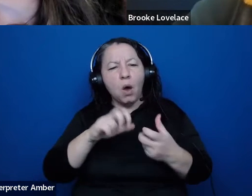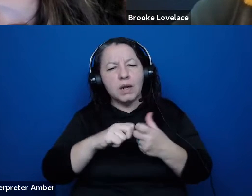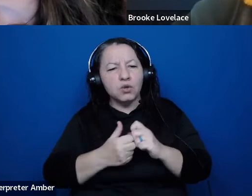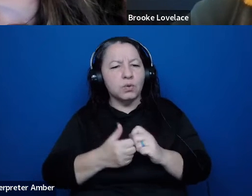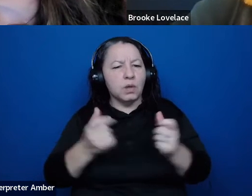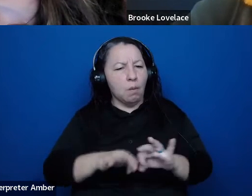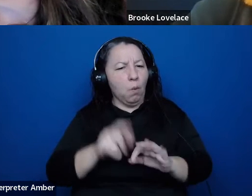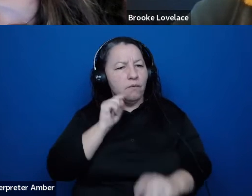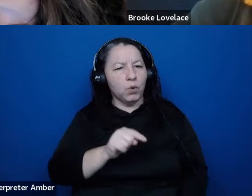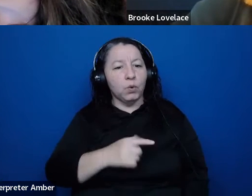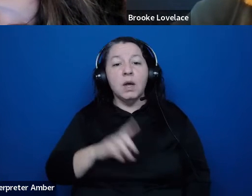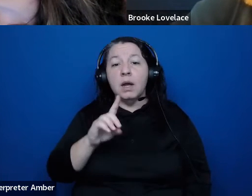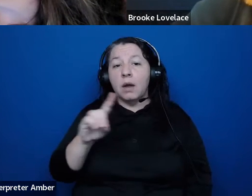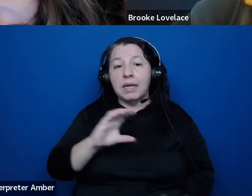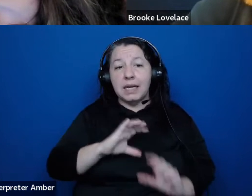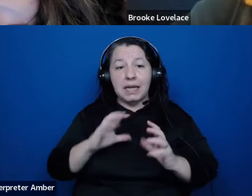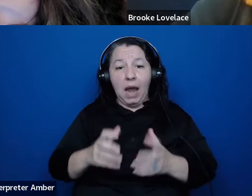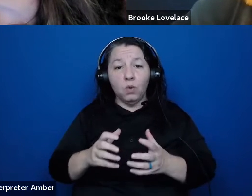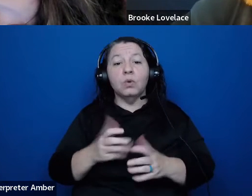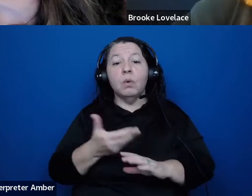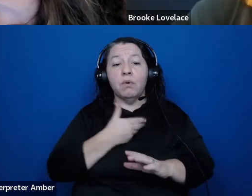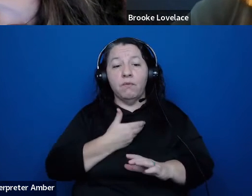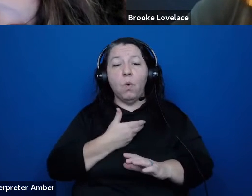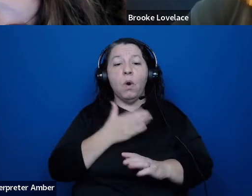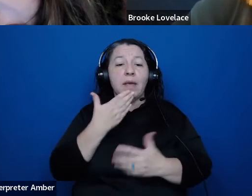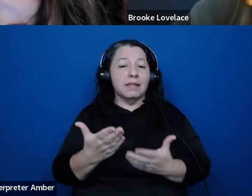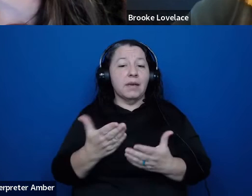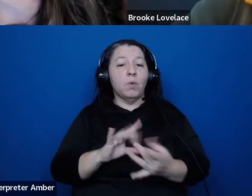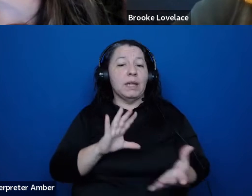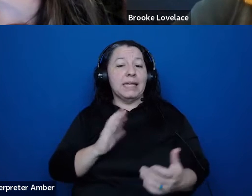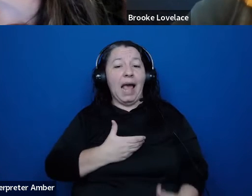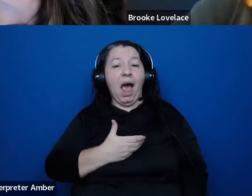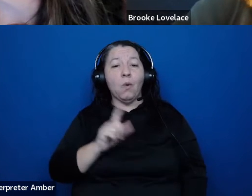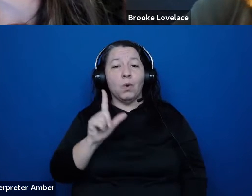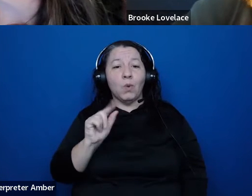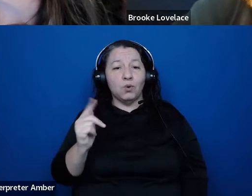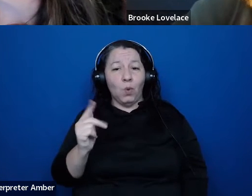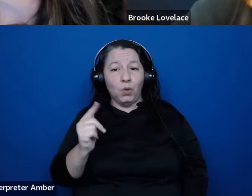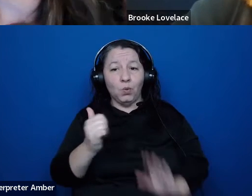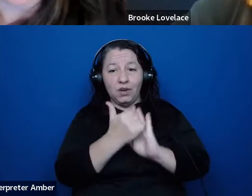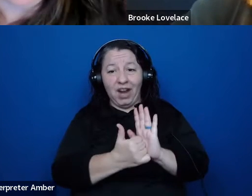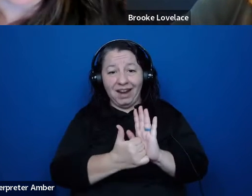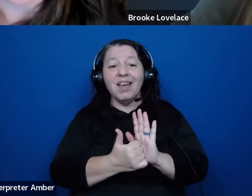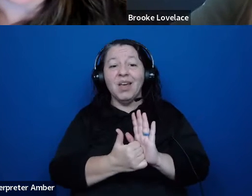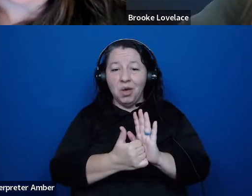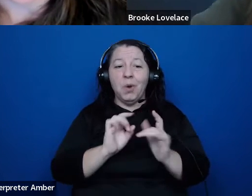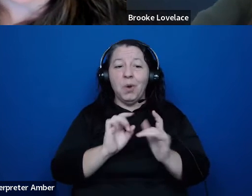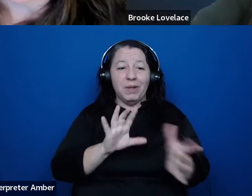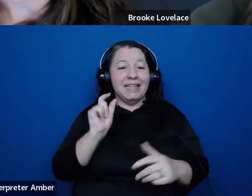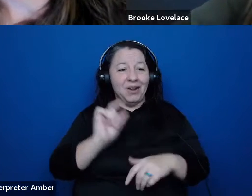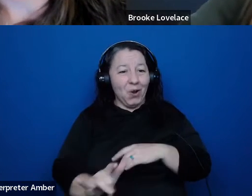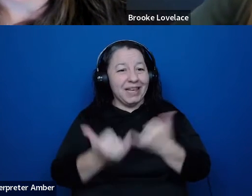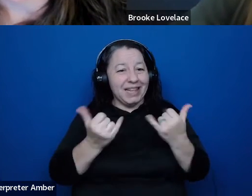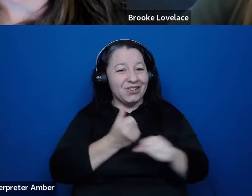before Thanksgiving, did release our 2023 agenda. We did get it out earlier this year, so we're excited about that. You may know,